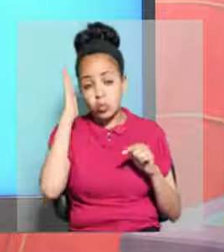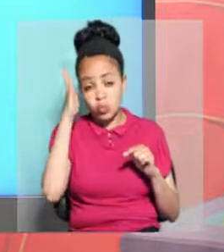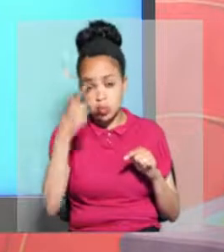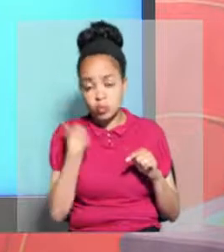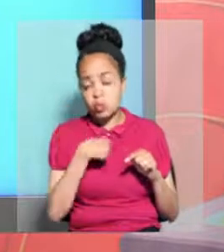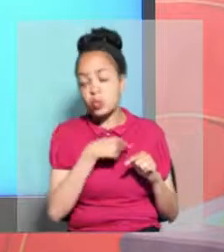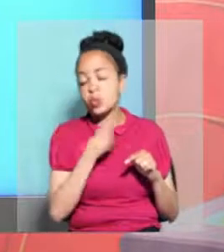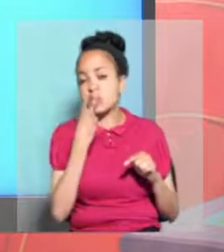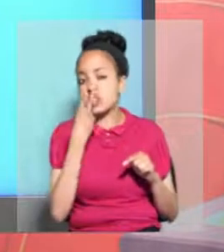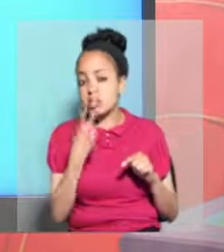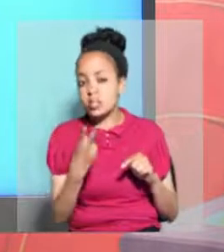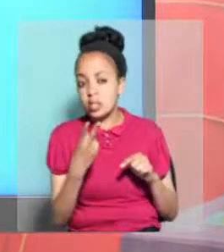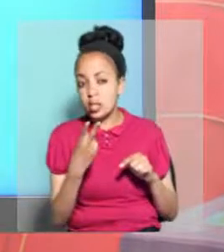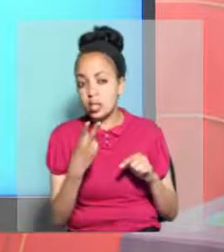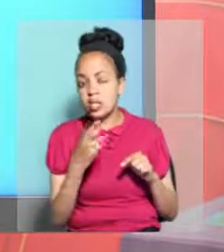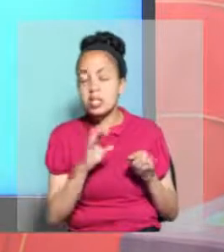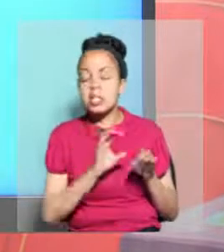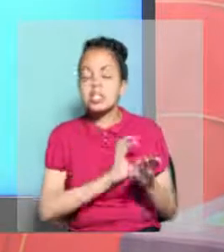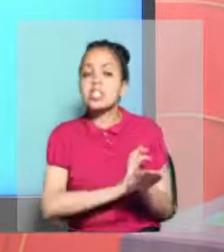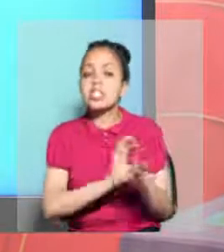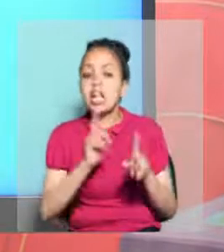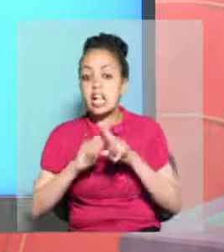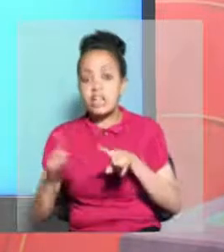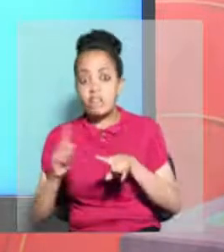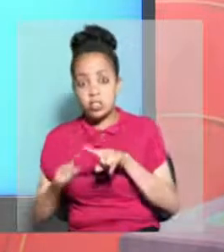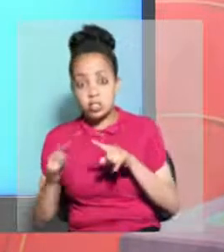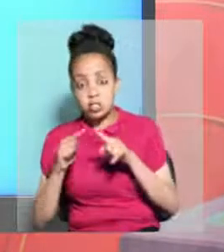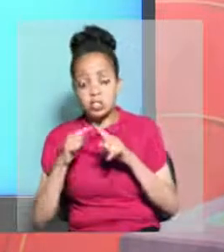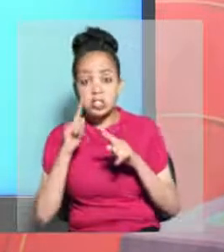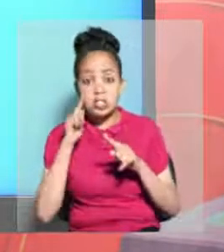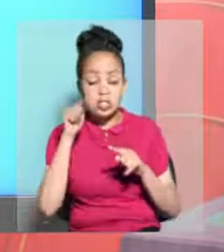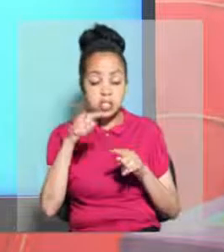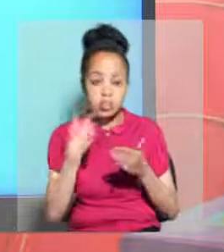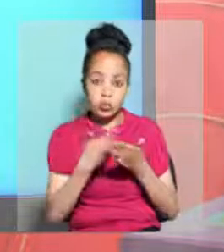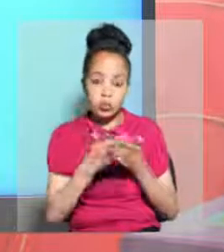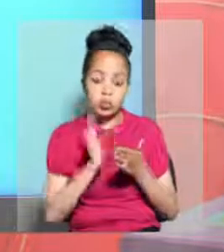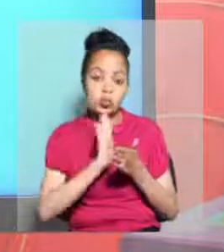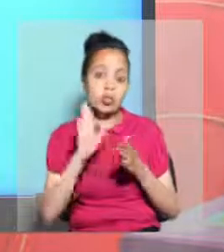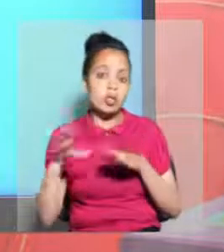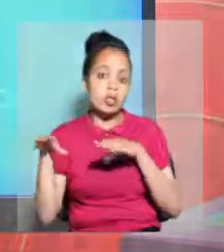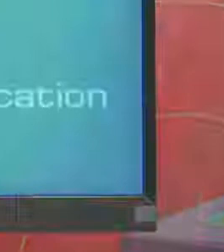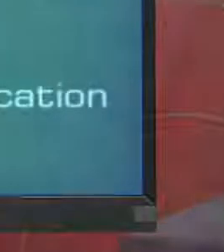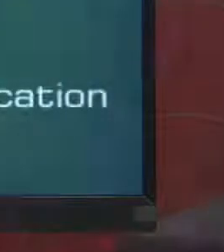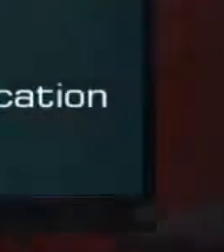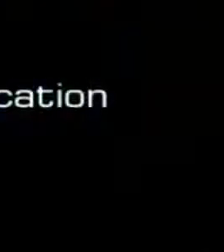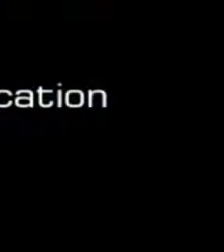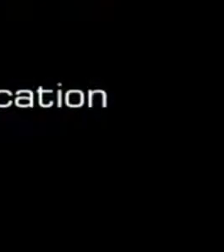see the means of cell division. Until that, goodbye, students.